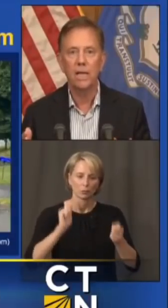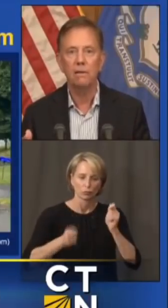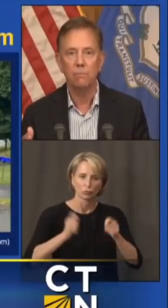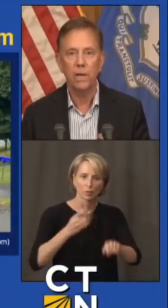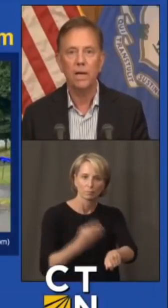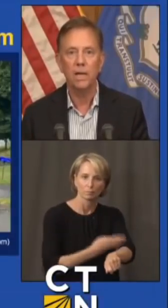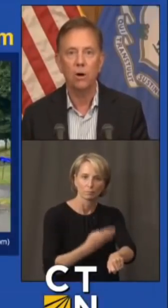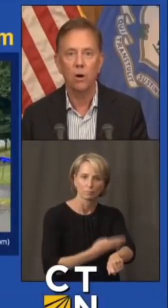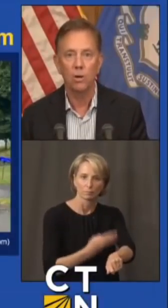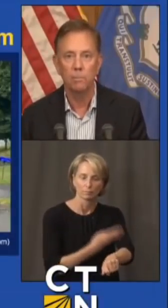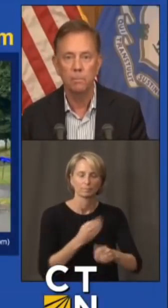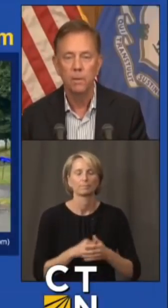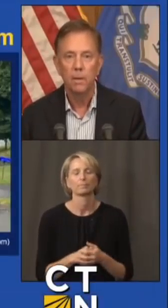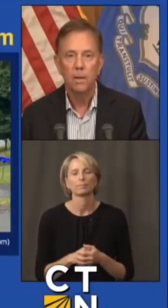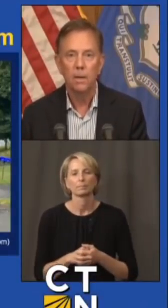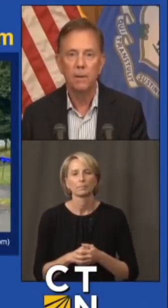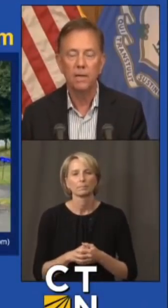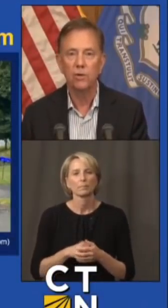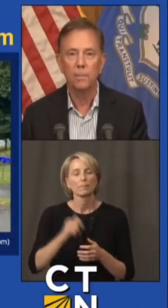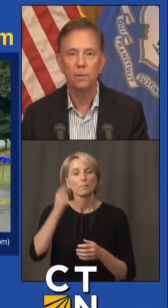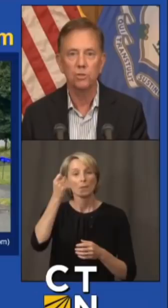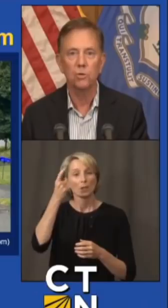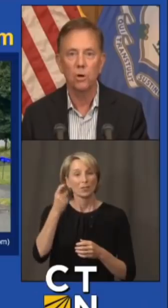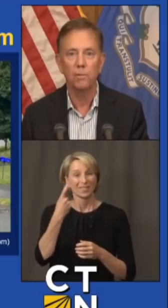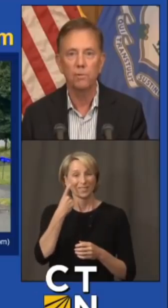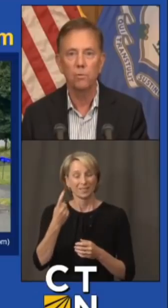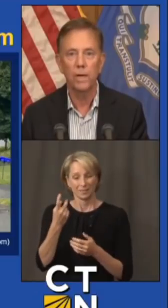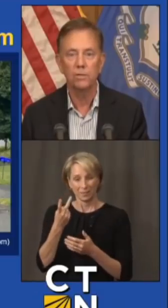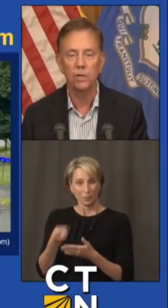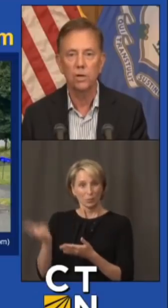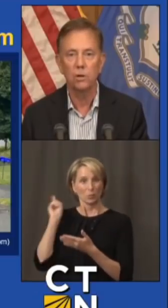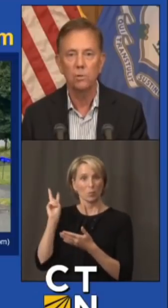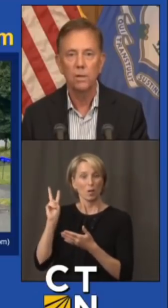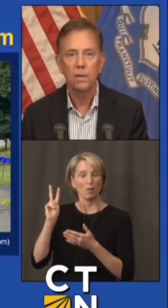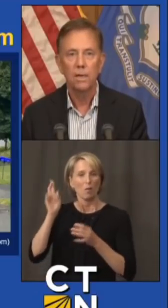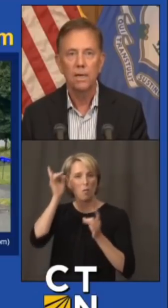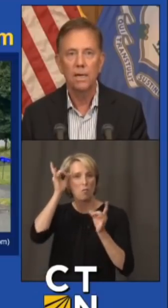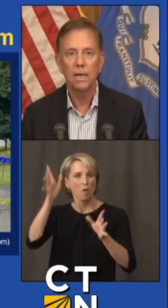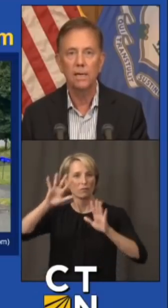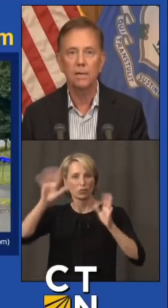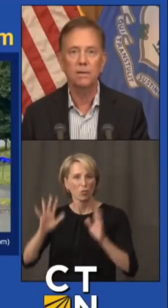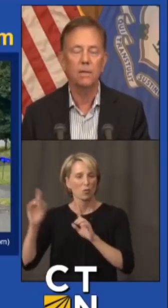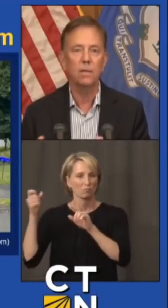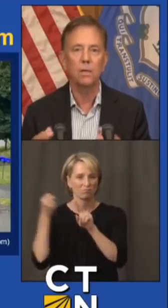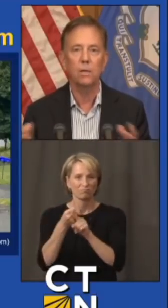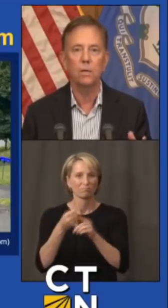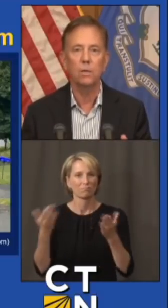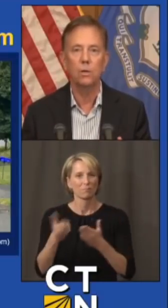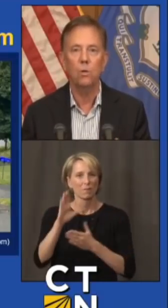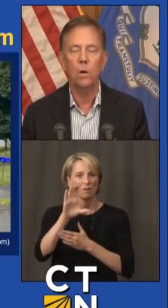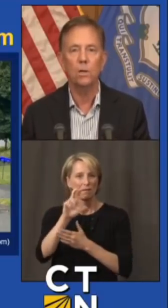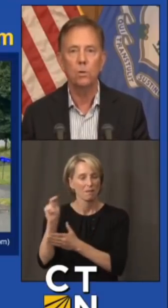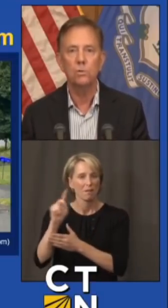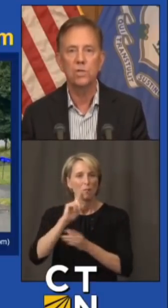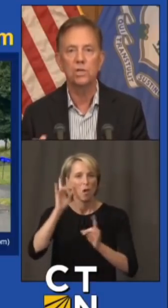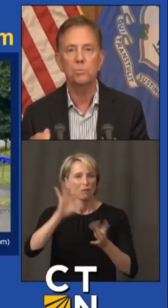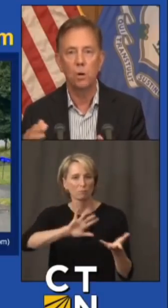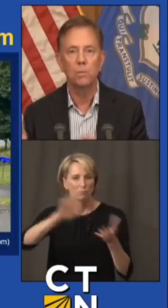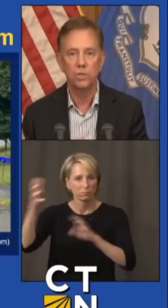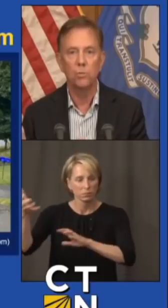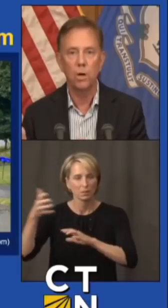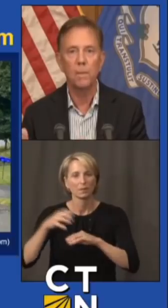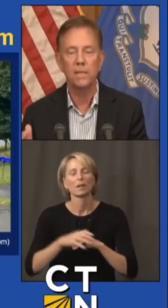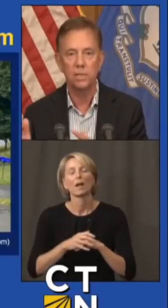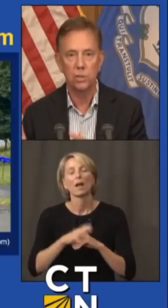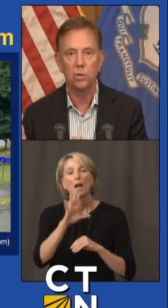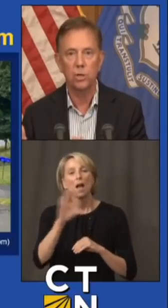We got hit hard by a tropical storm a few weeks ago, and you don't want to lose these